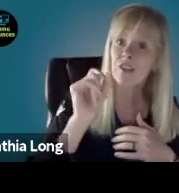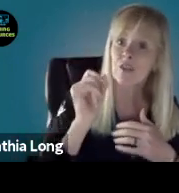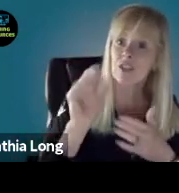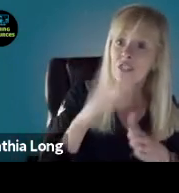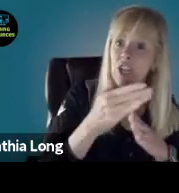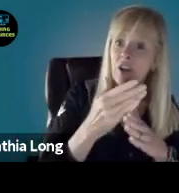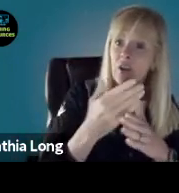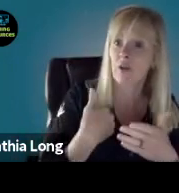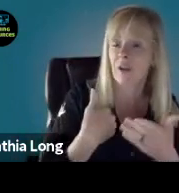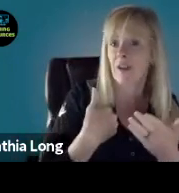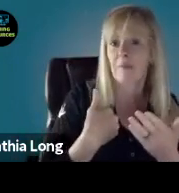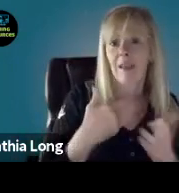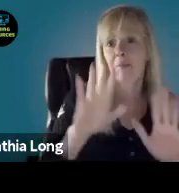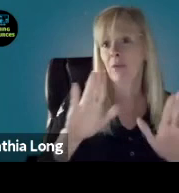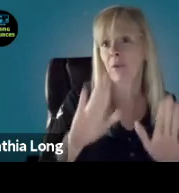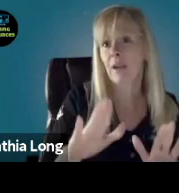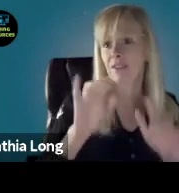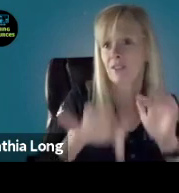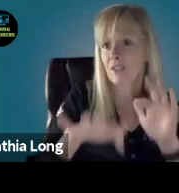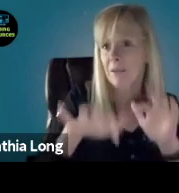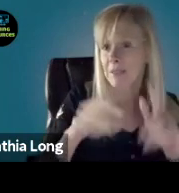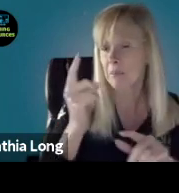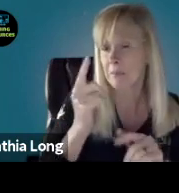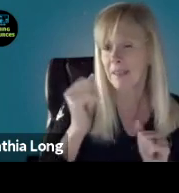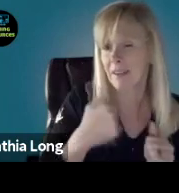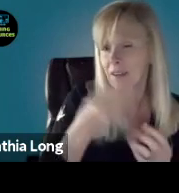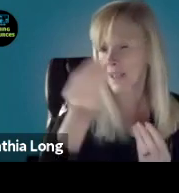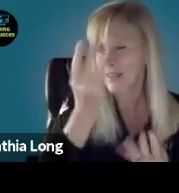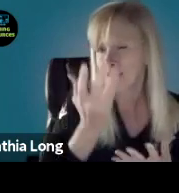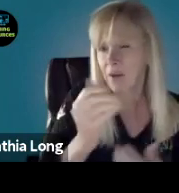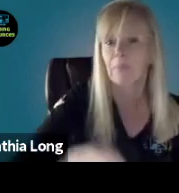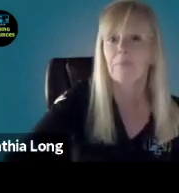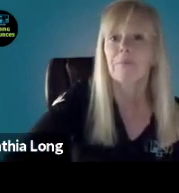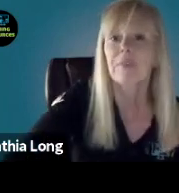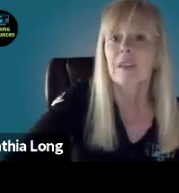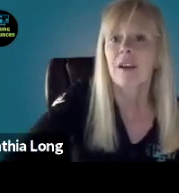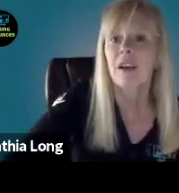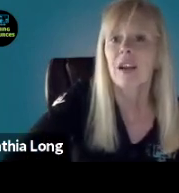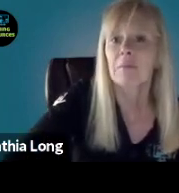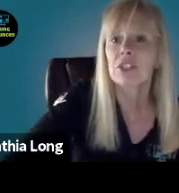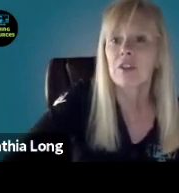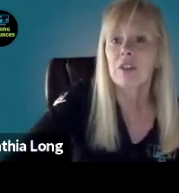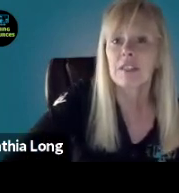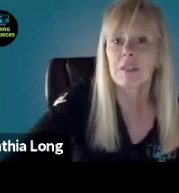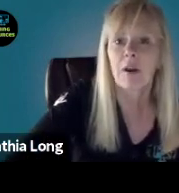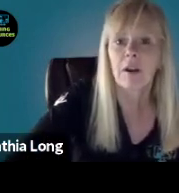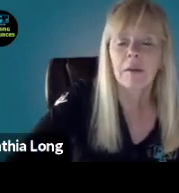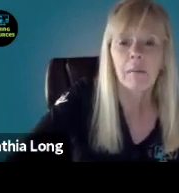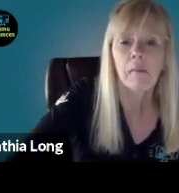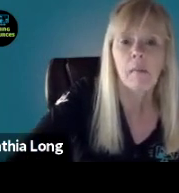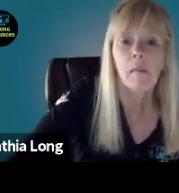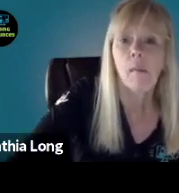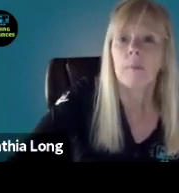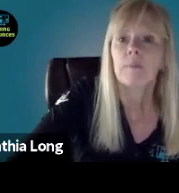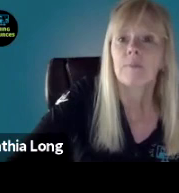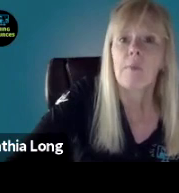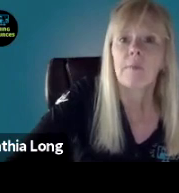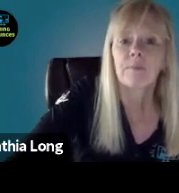idea you can share, that'd be great. So type something in there, let us know. Okay, let me show you this part.